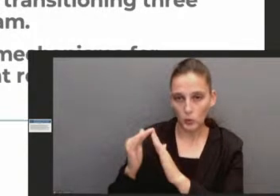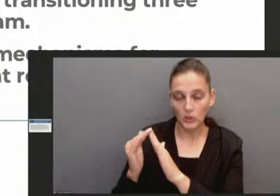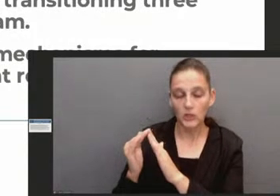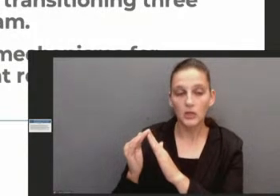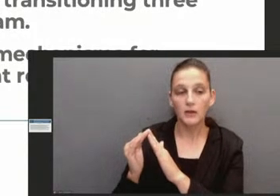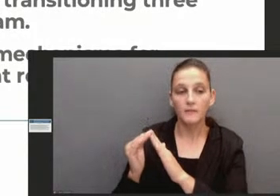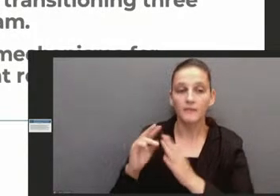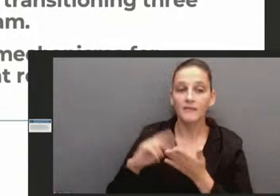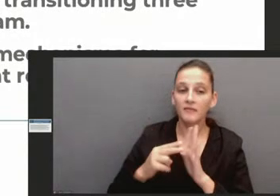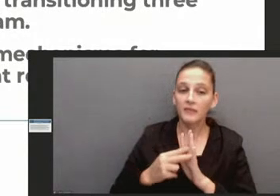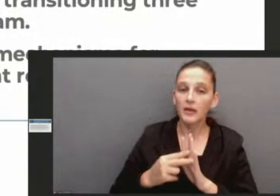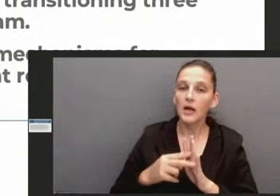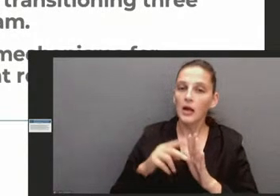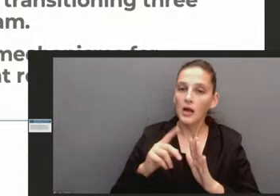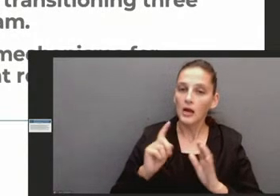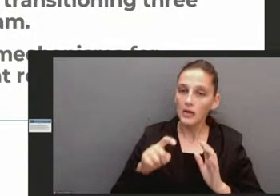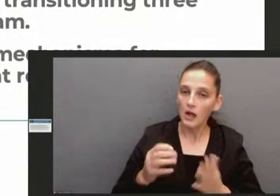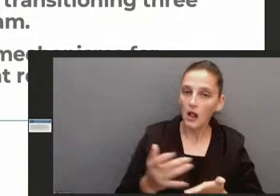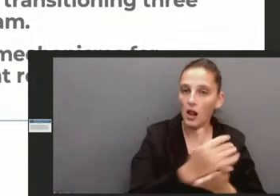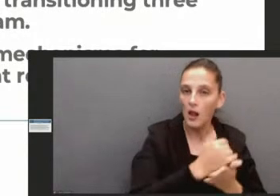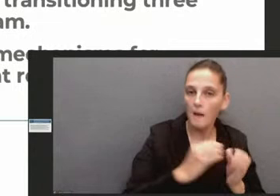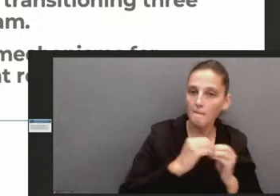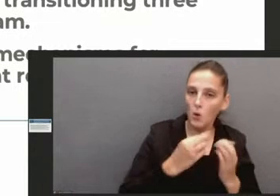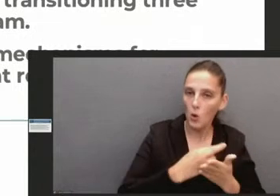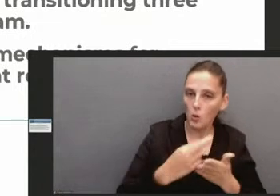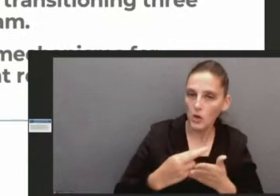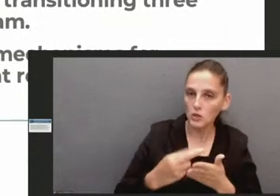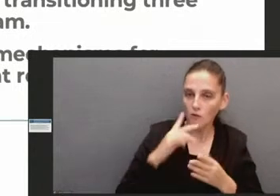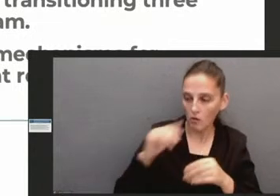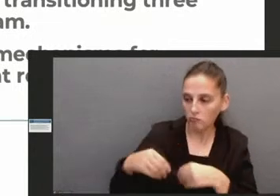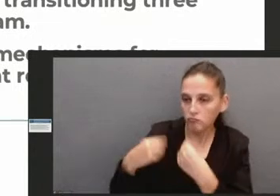equitable resources to Indian Health Services,